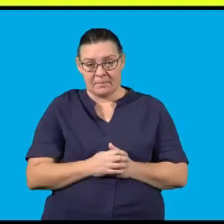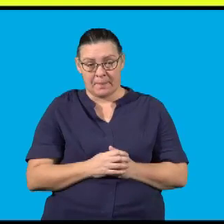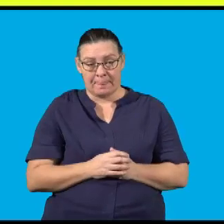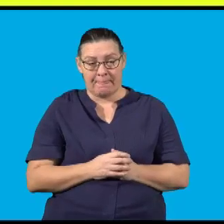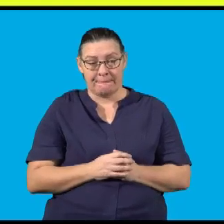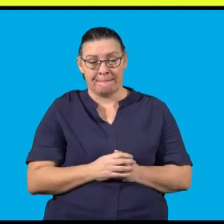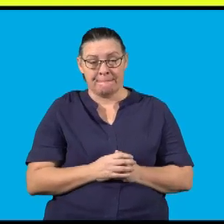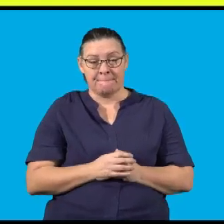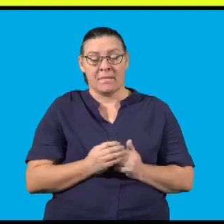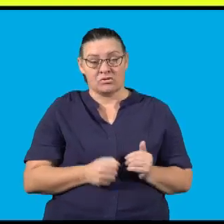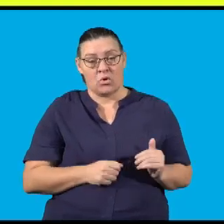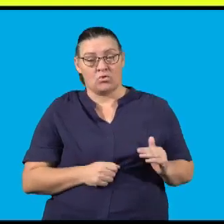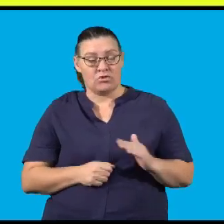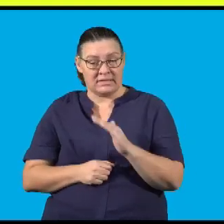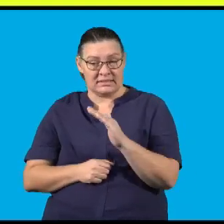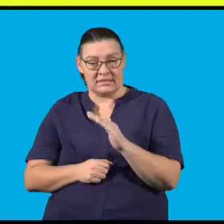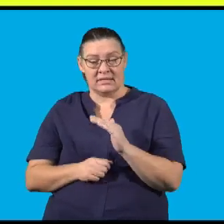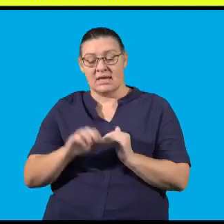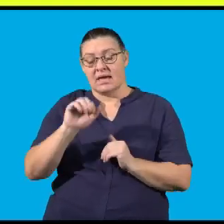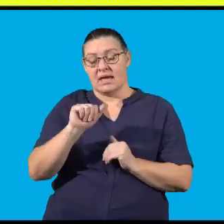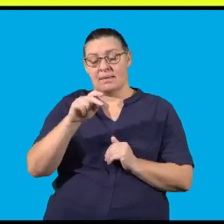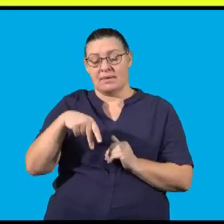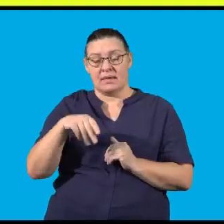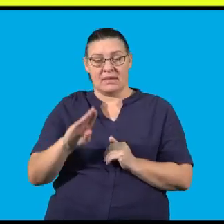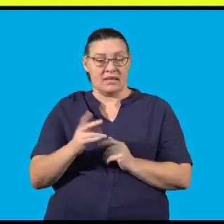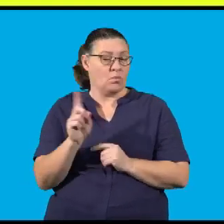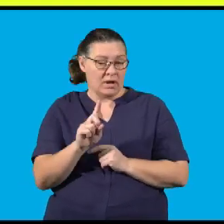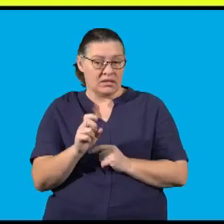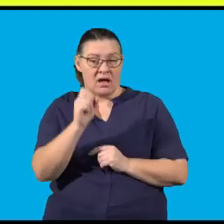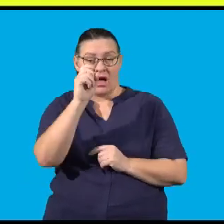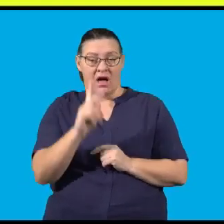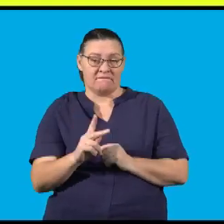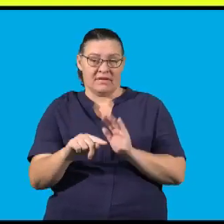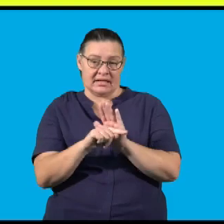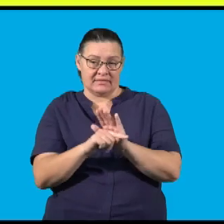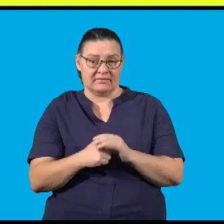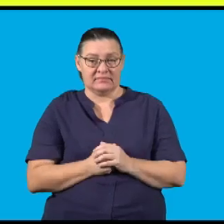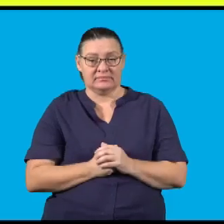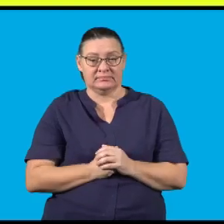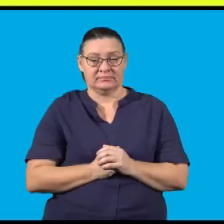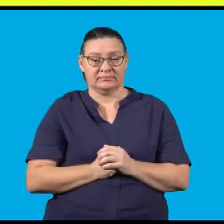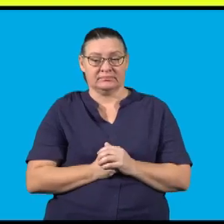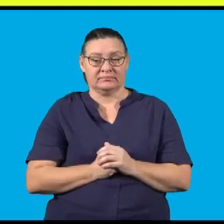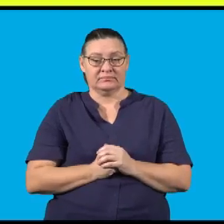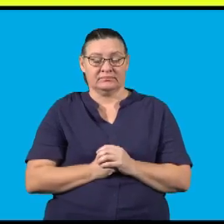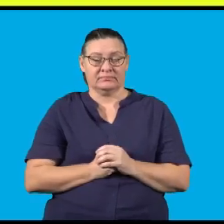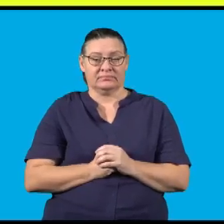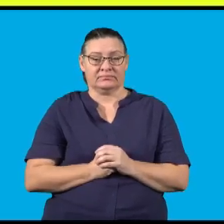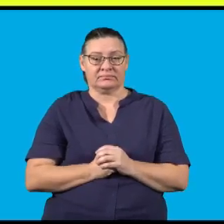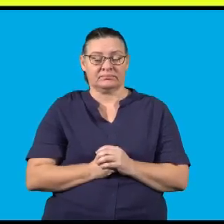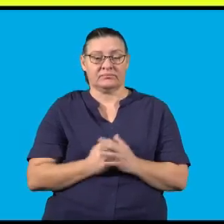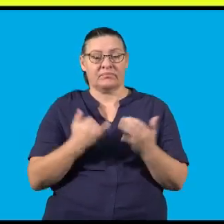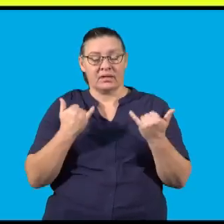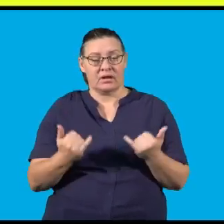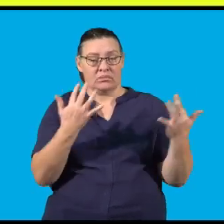equation. Okay, so we've got that the gradient of APB is -0.5.